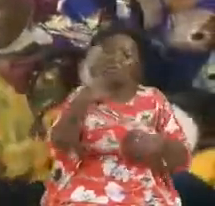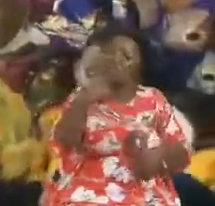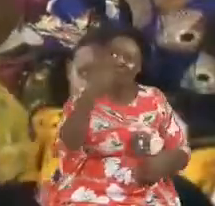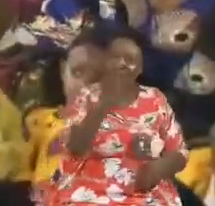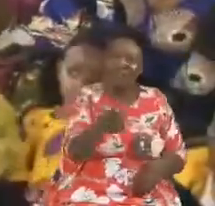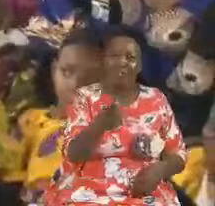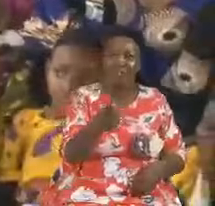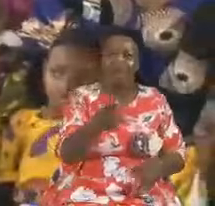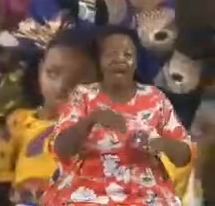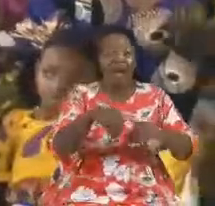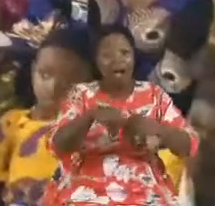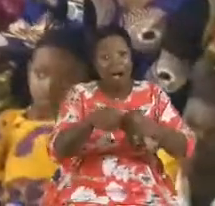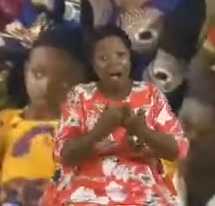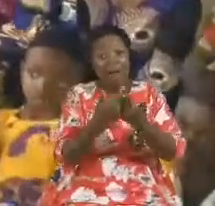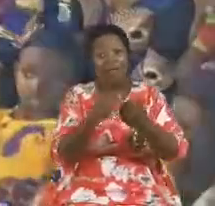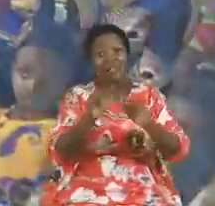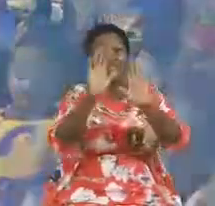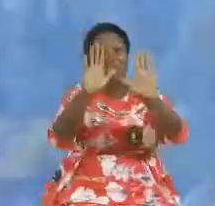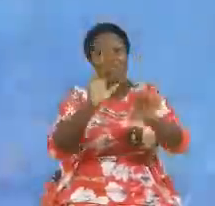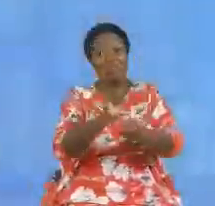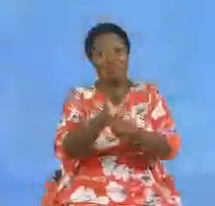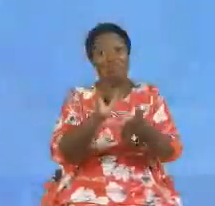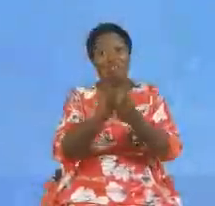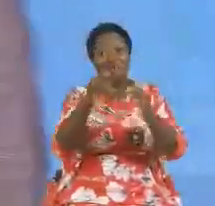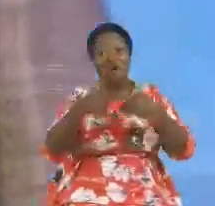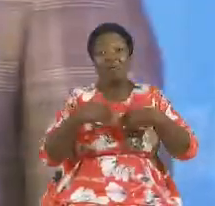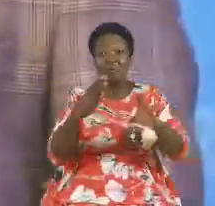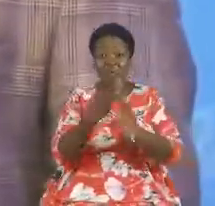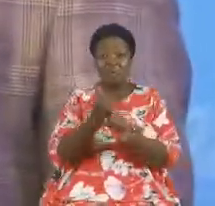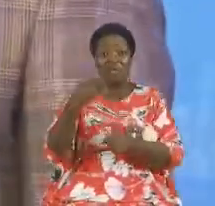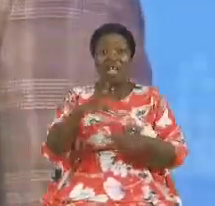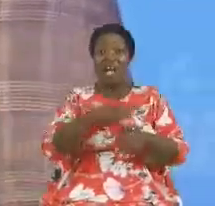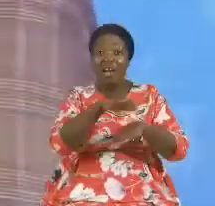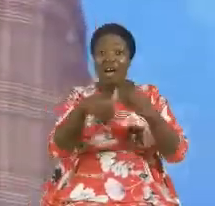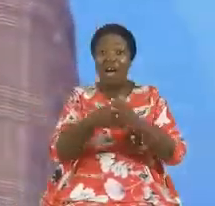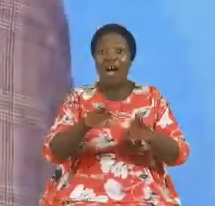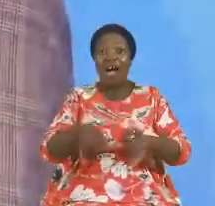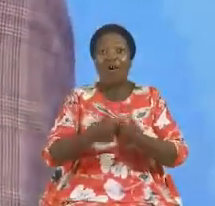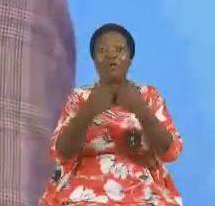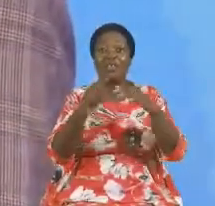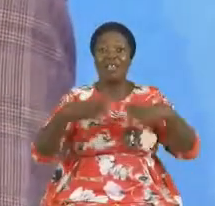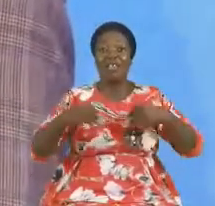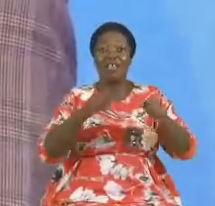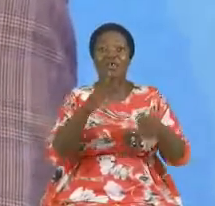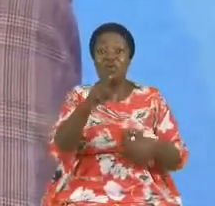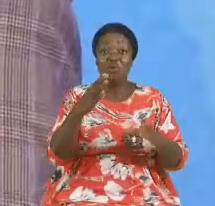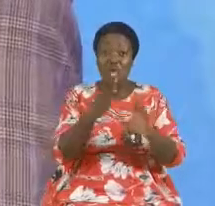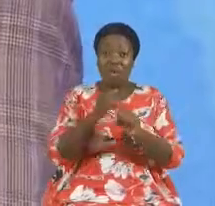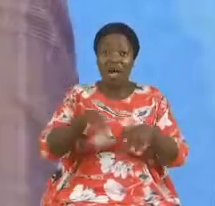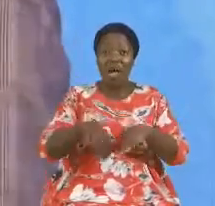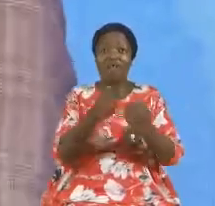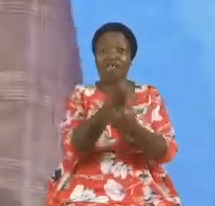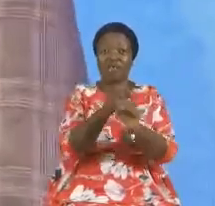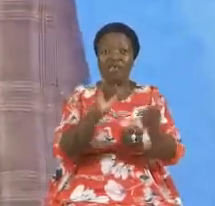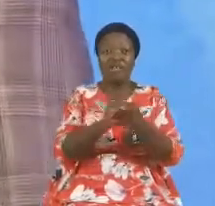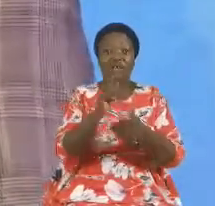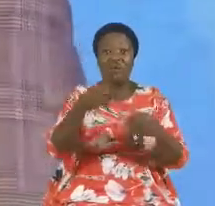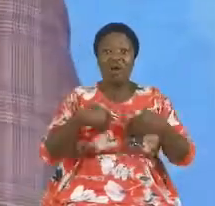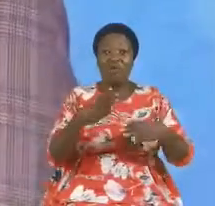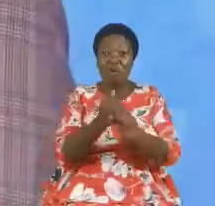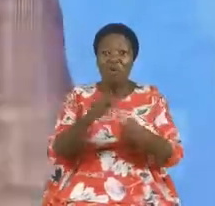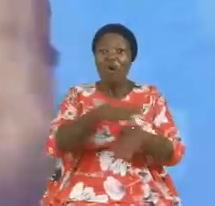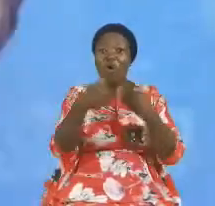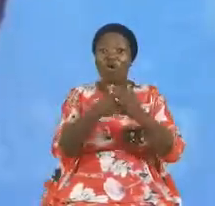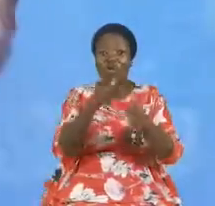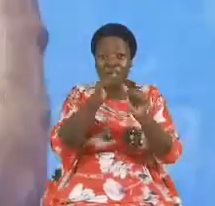That's why tonight I come to you to tell you how the miracles you've got, how the healing